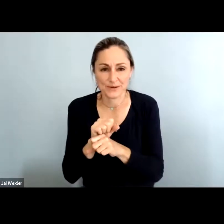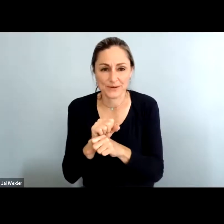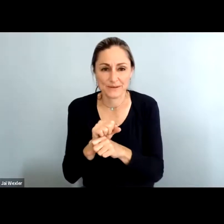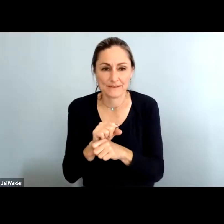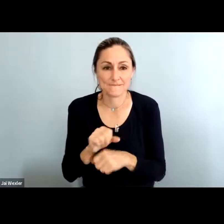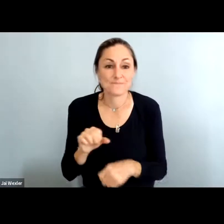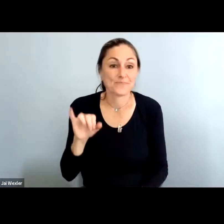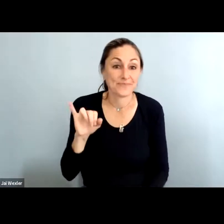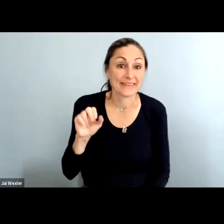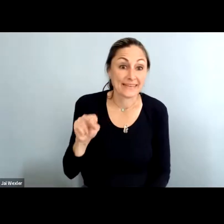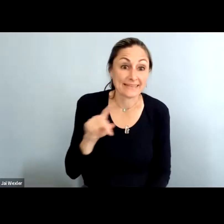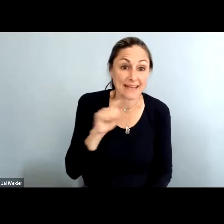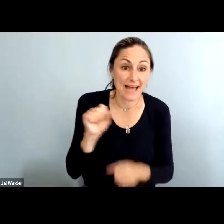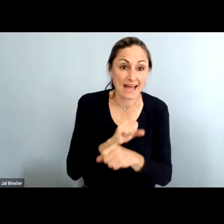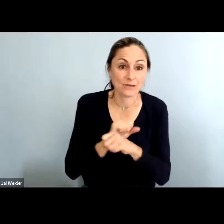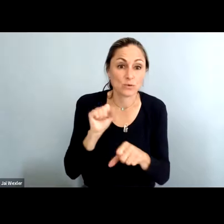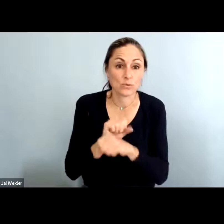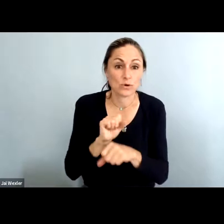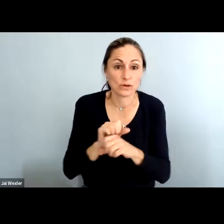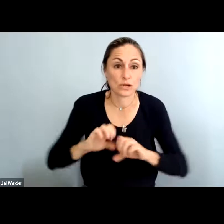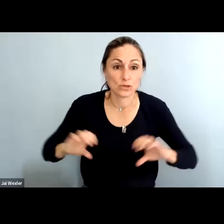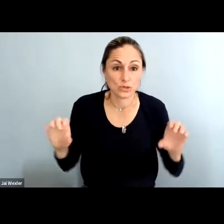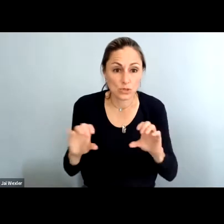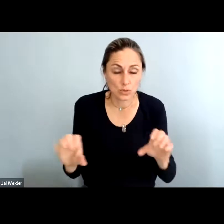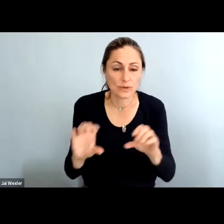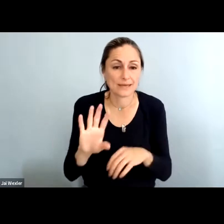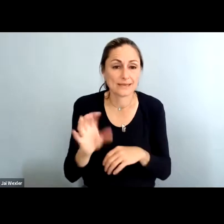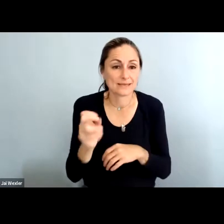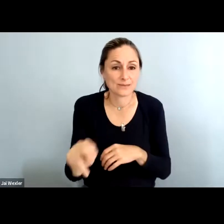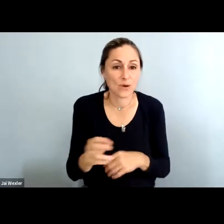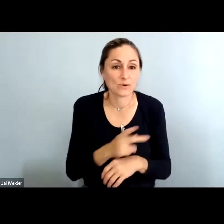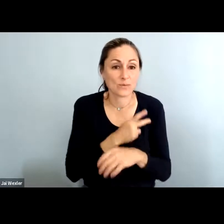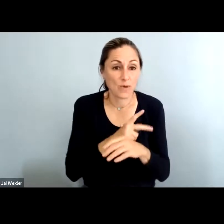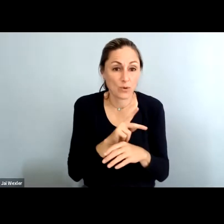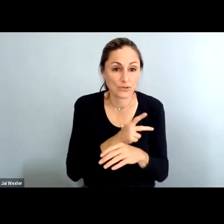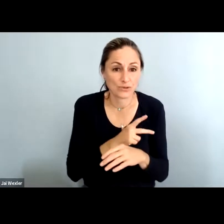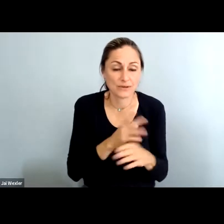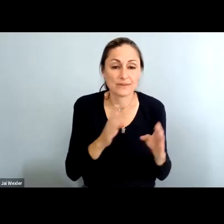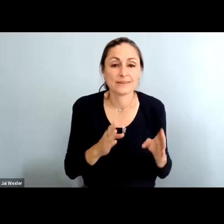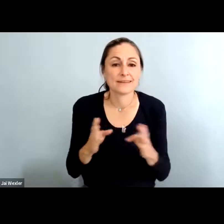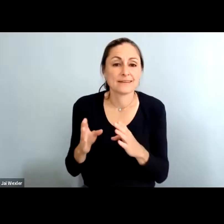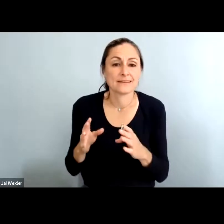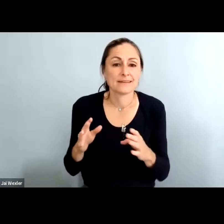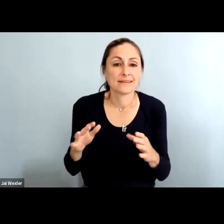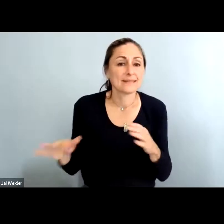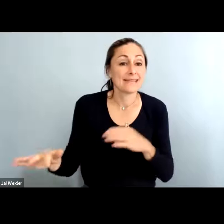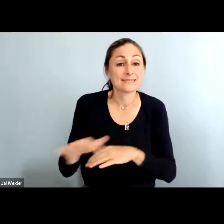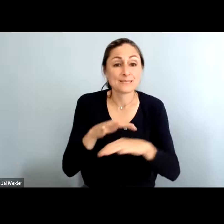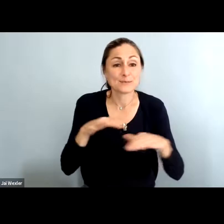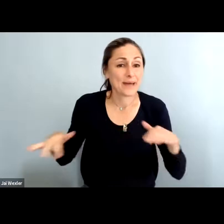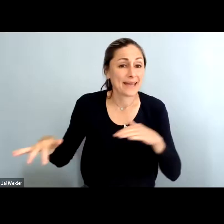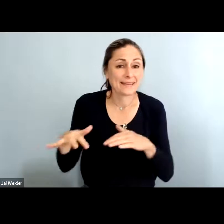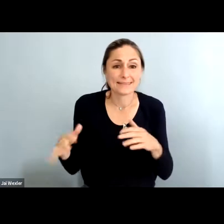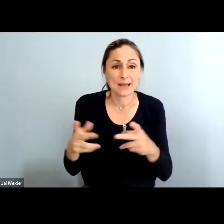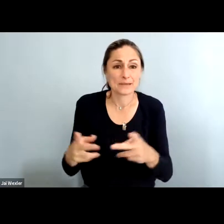Ian's actual work doing his own poetry, and then space for the students to try